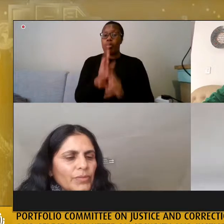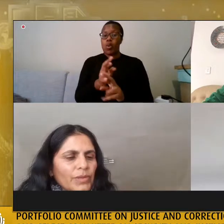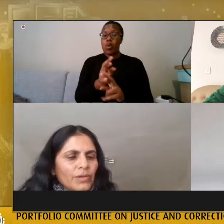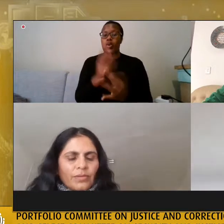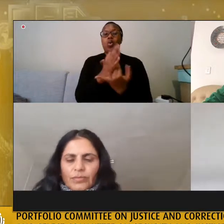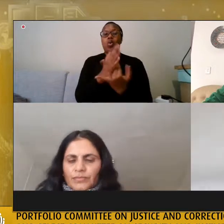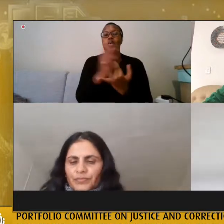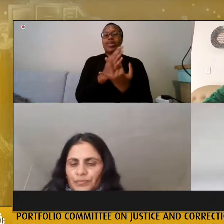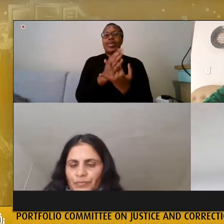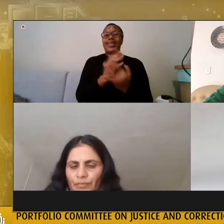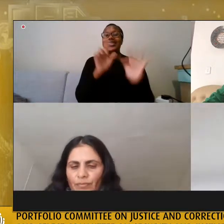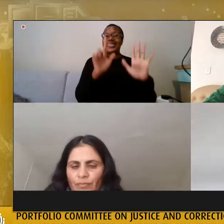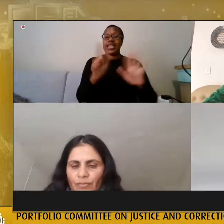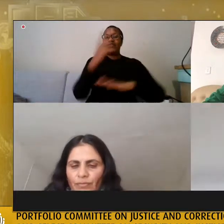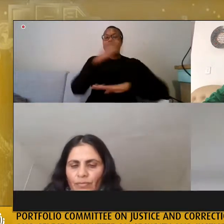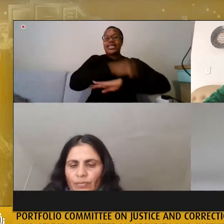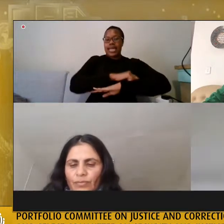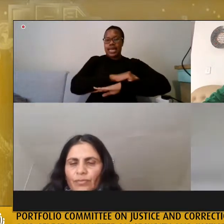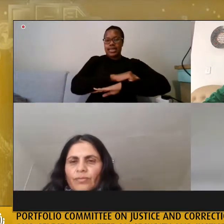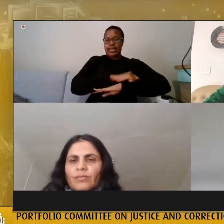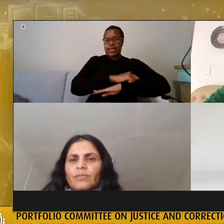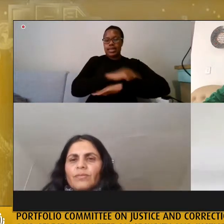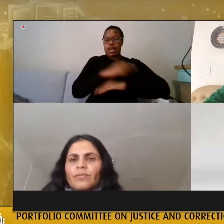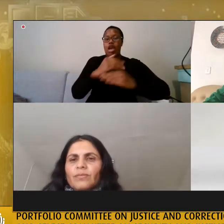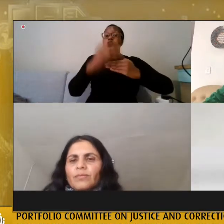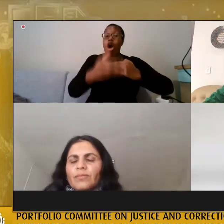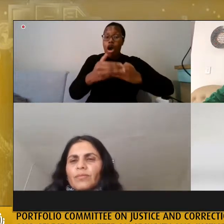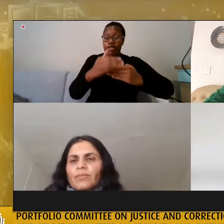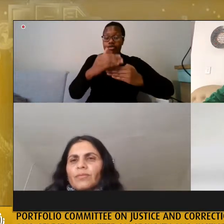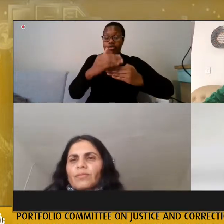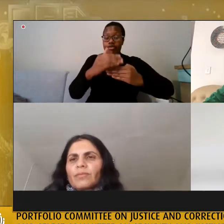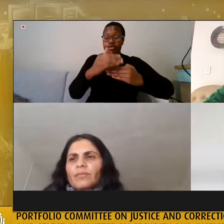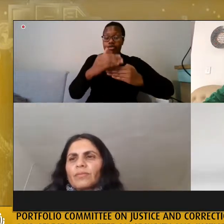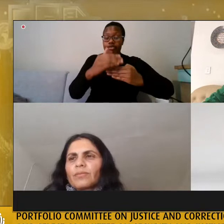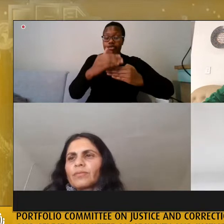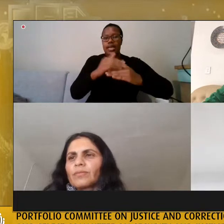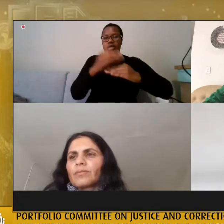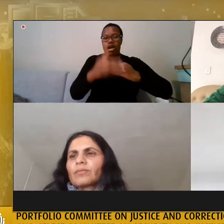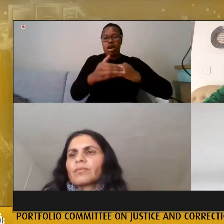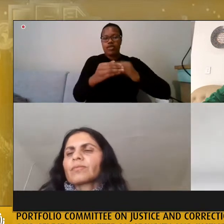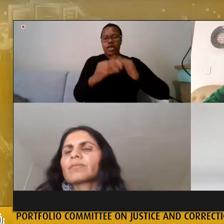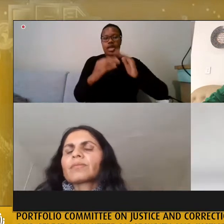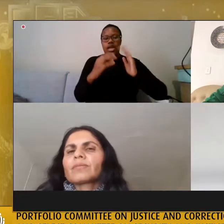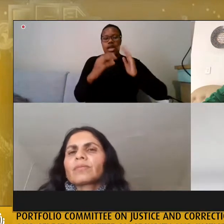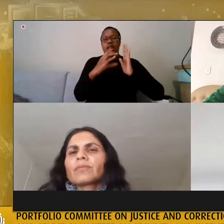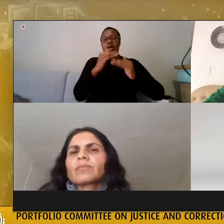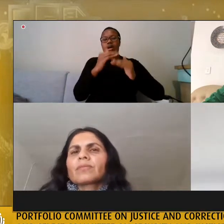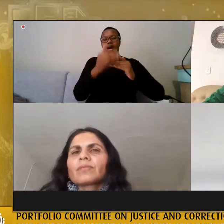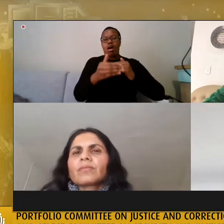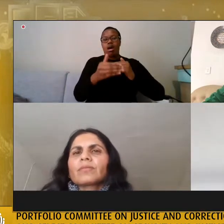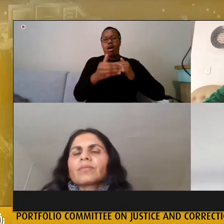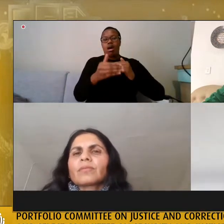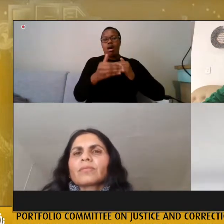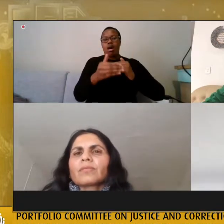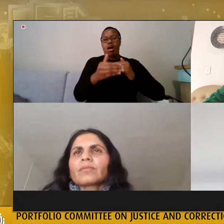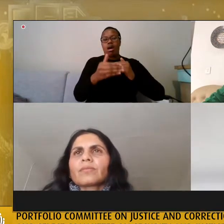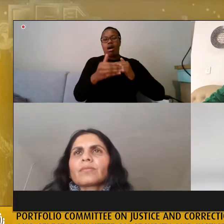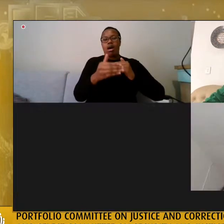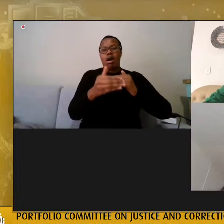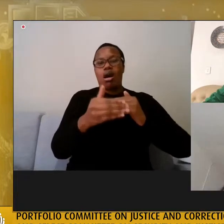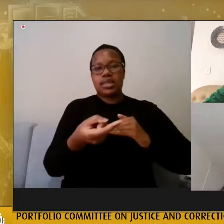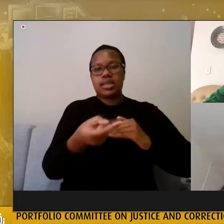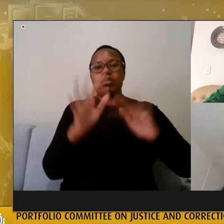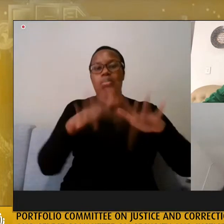of 7 days after the commencement of the session or the commencement of the next ensuing session of